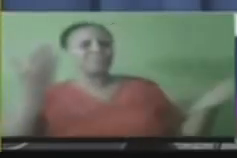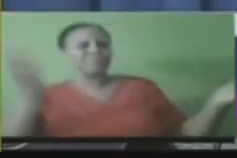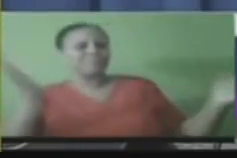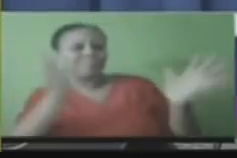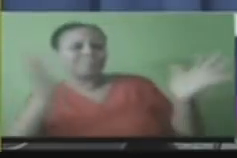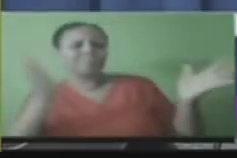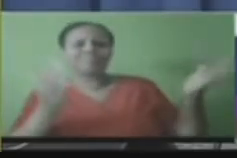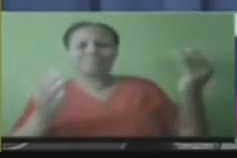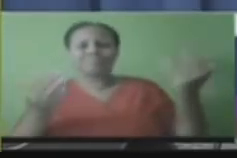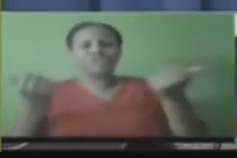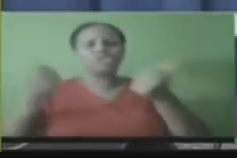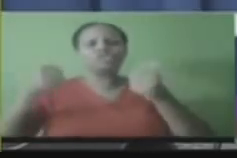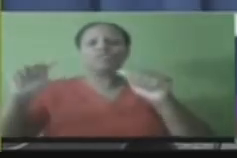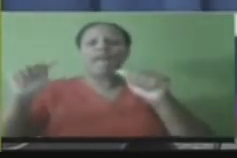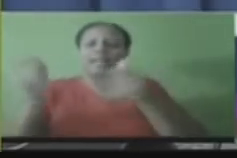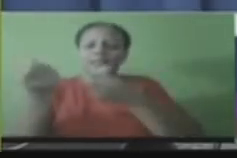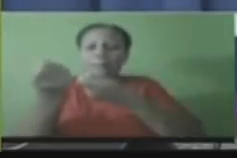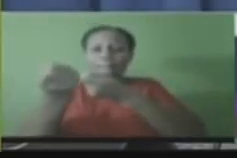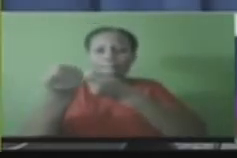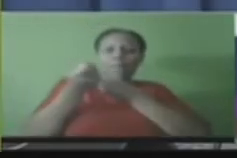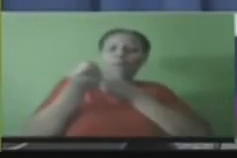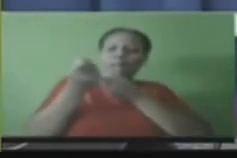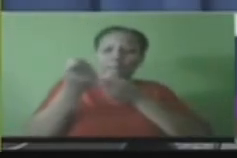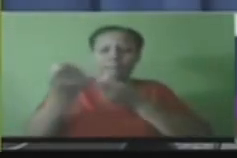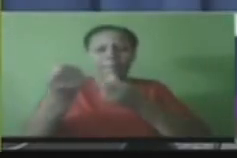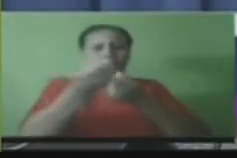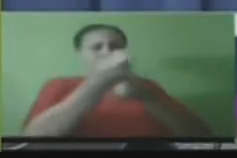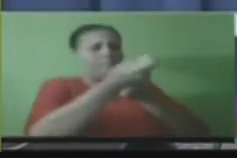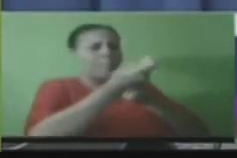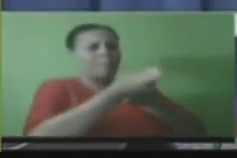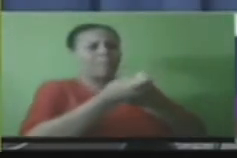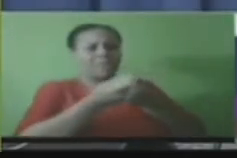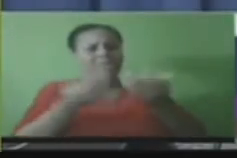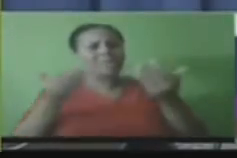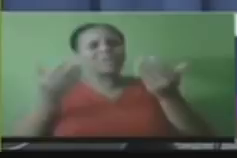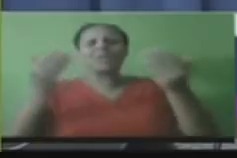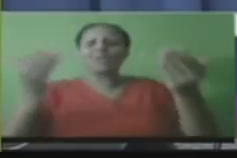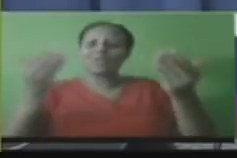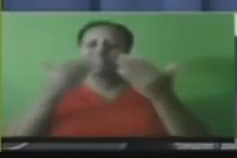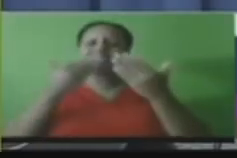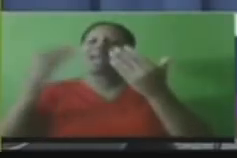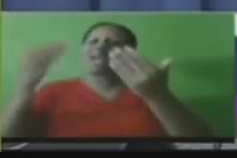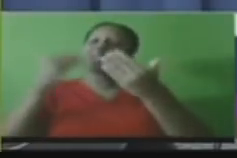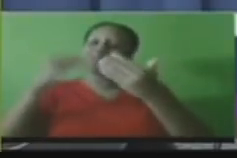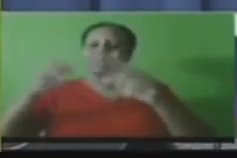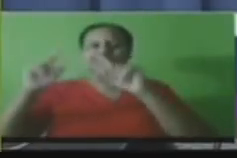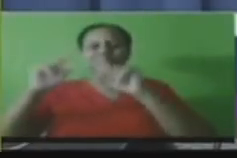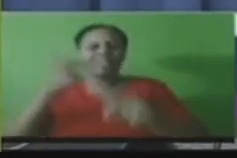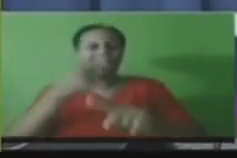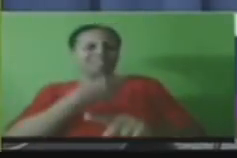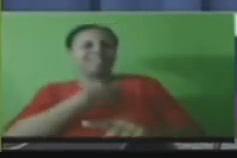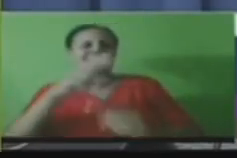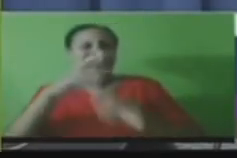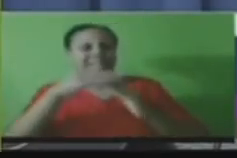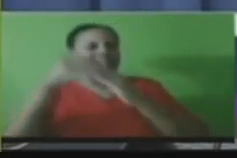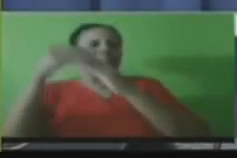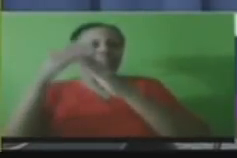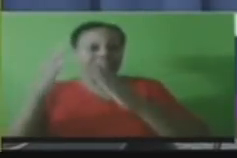the experts. You are going to see that supported from next week, Tuesday, with